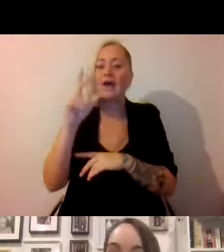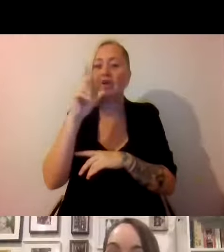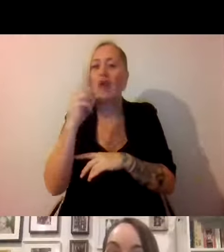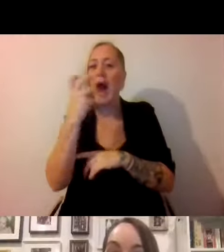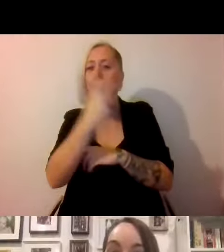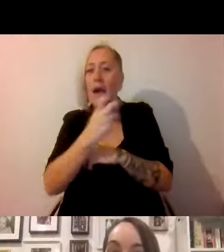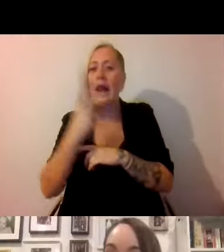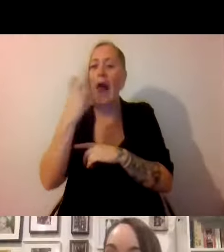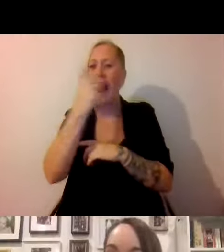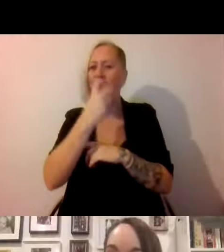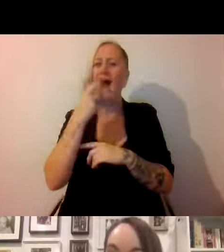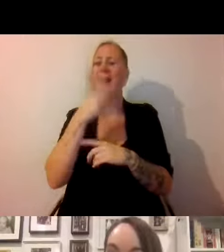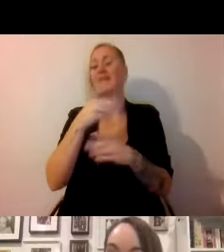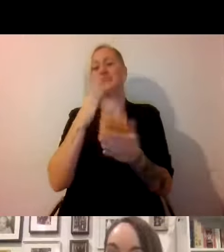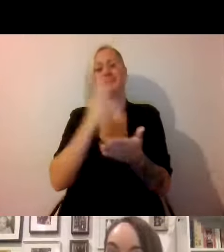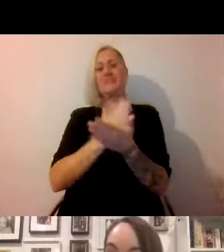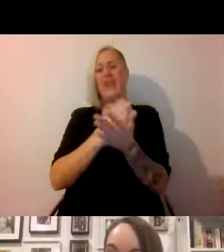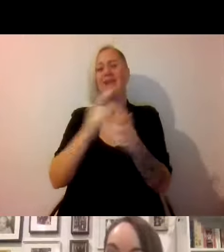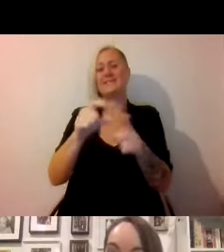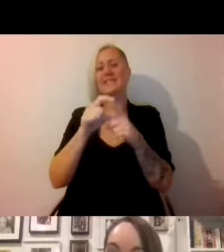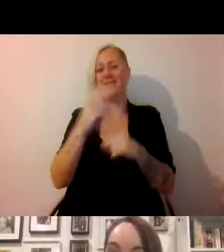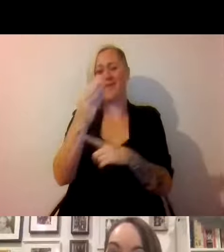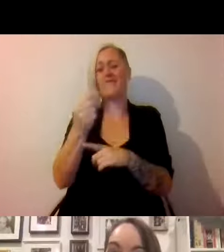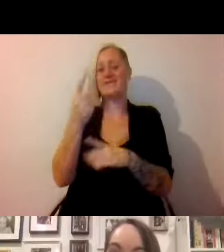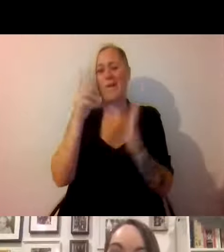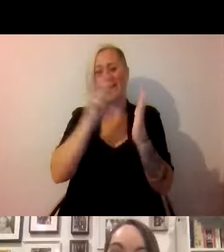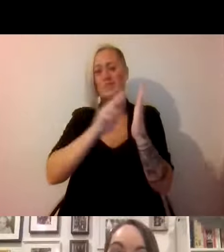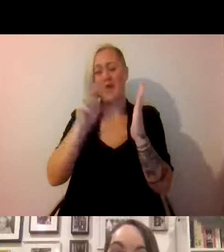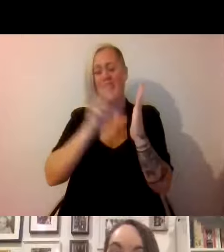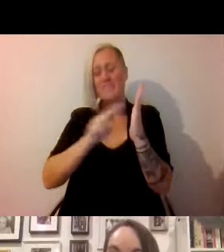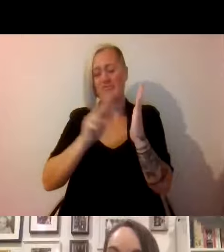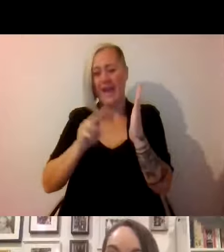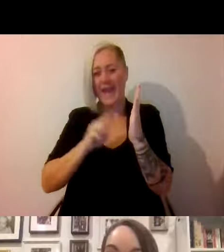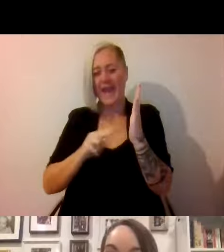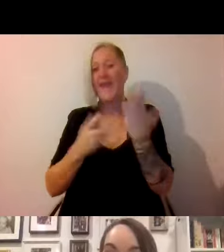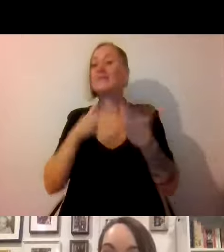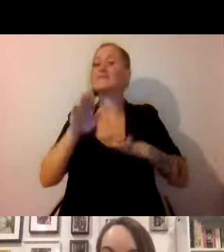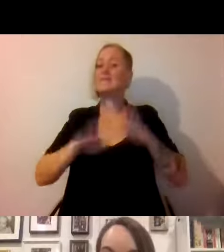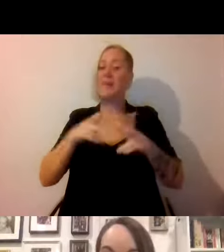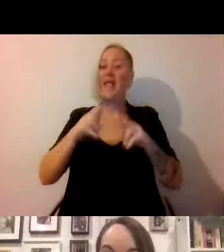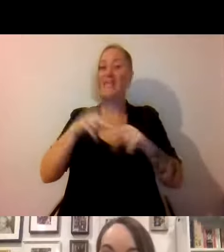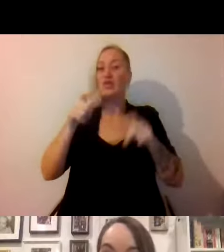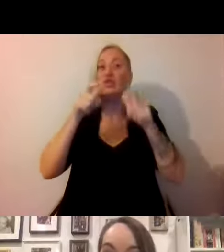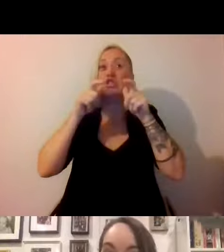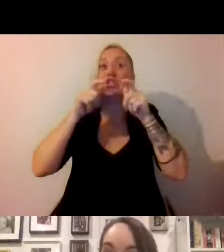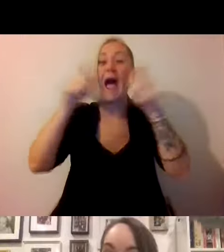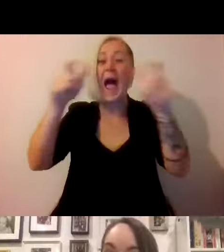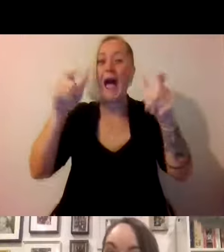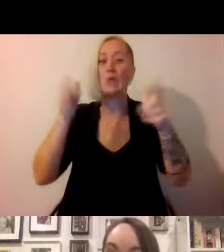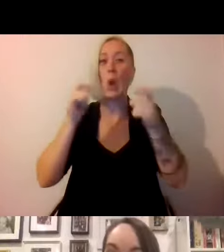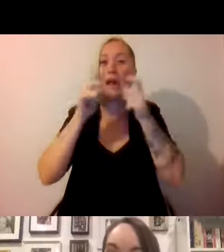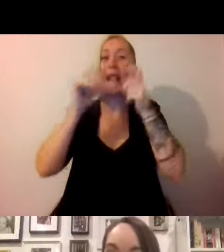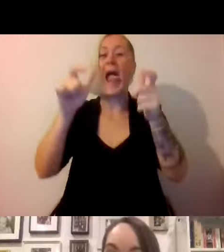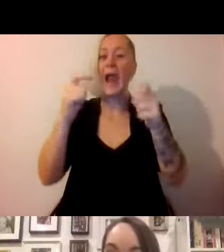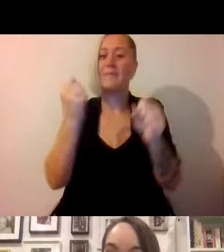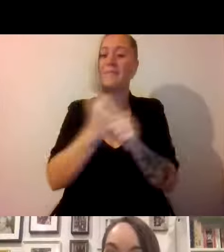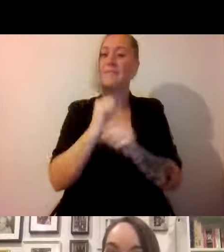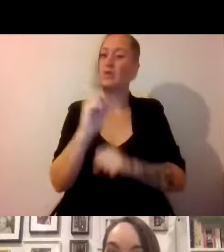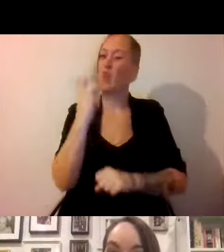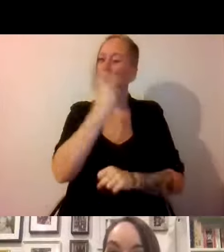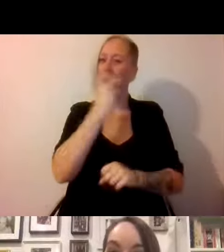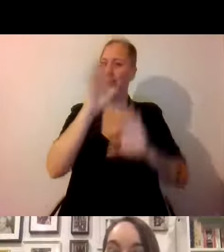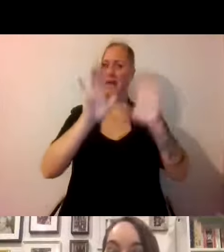actually quite difficult for someone to lip read. Similarly, if you shout or yell, it distorts your lip patterns. So